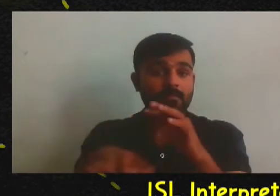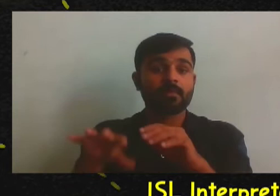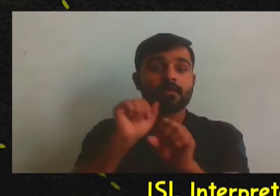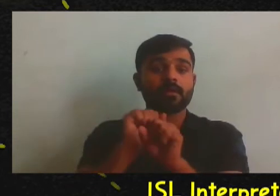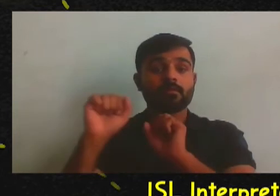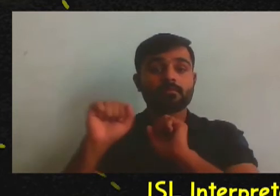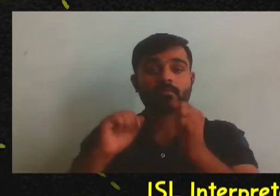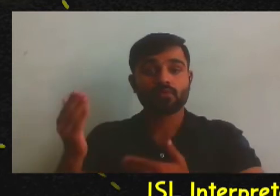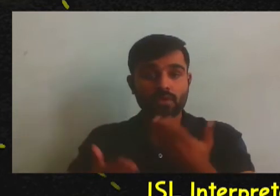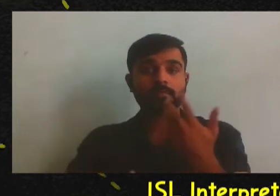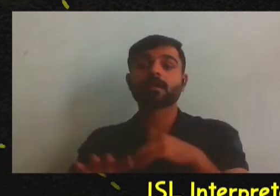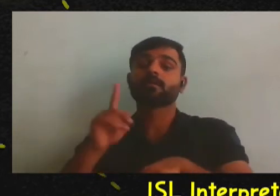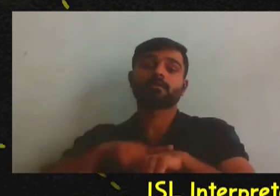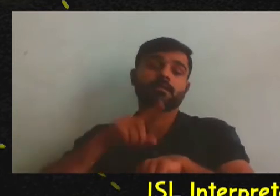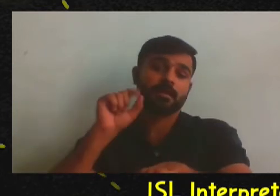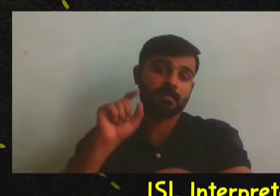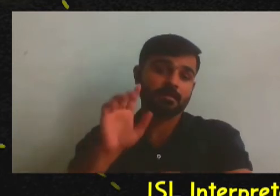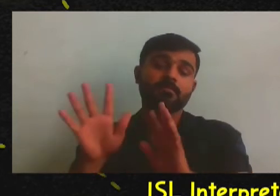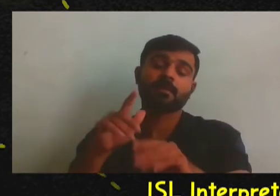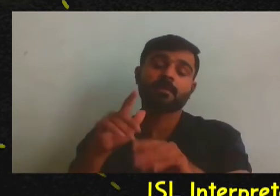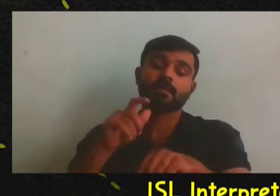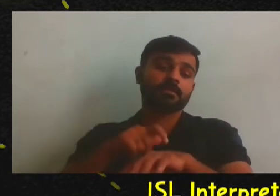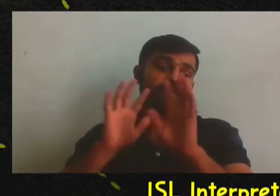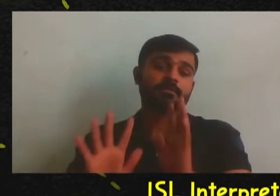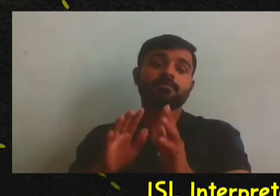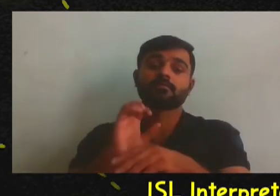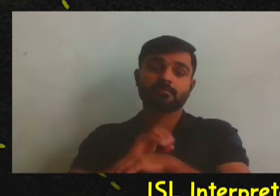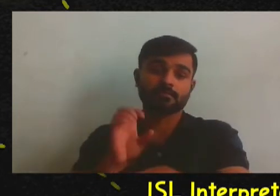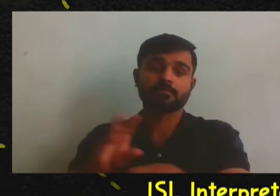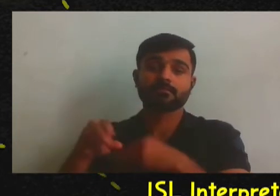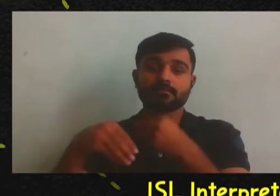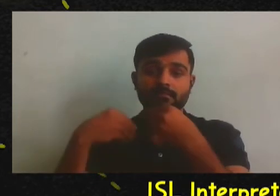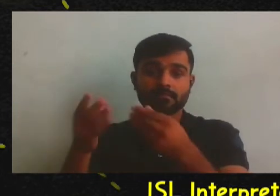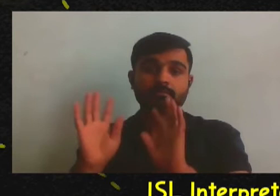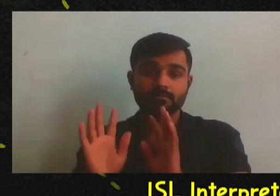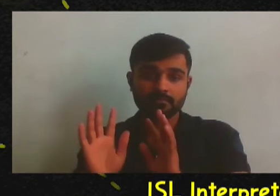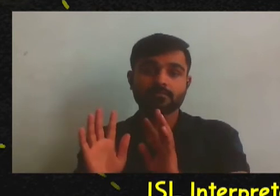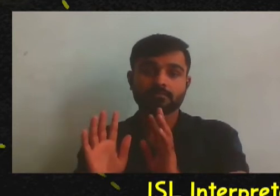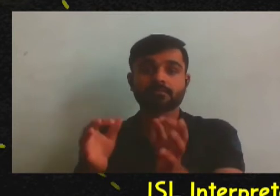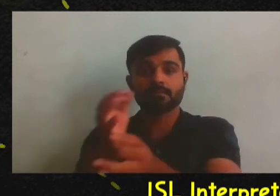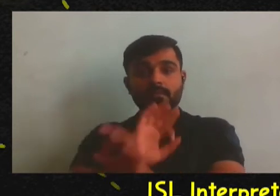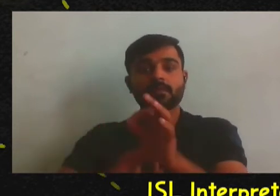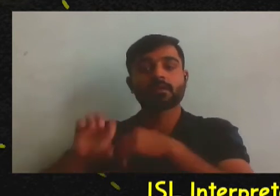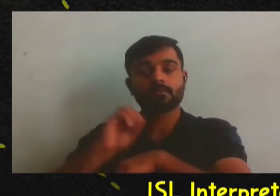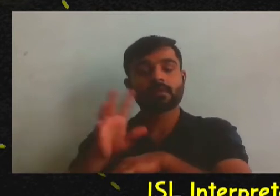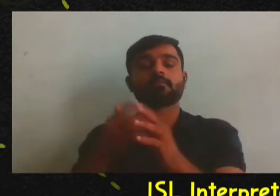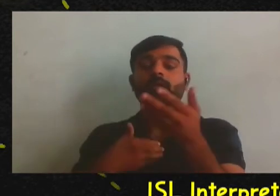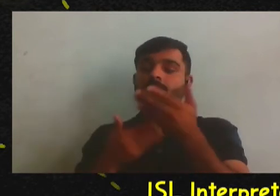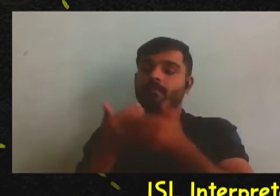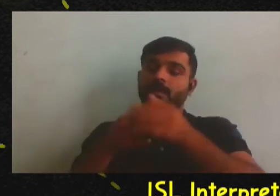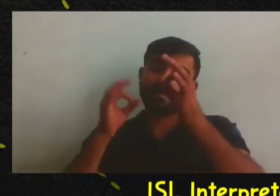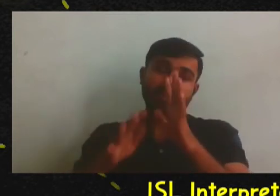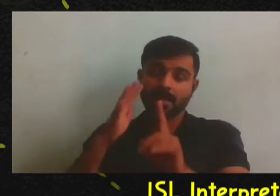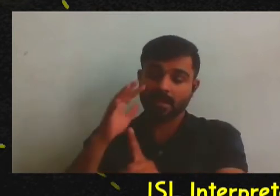own behavior 10 times. So by the time the 10th counselor gives you a set of advice that might be exactly